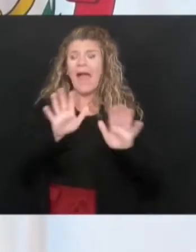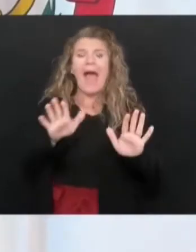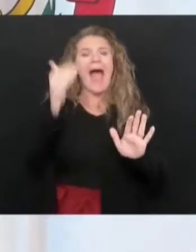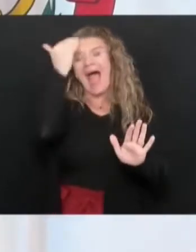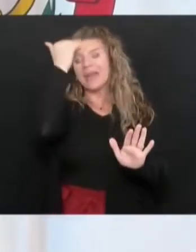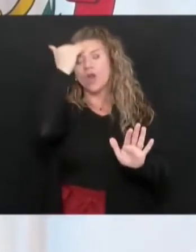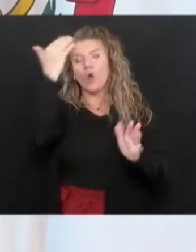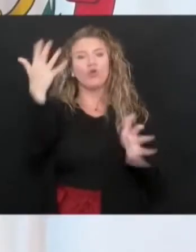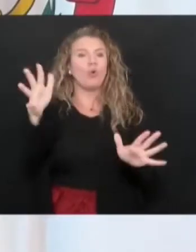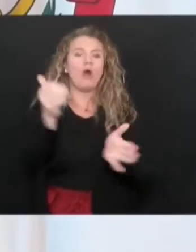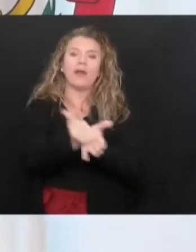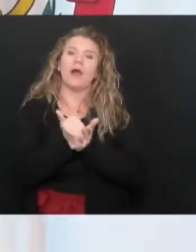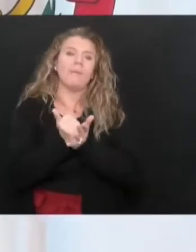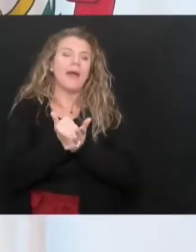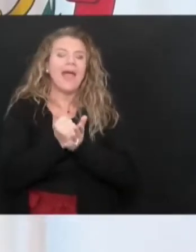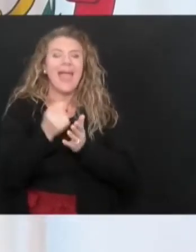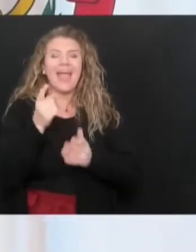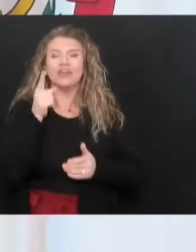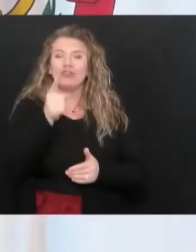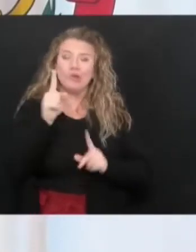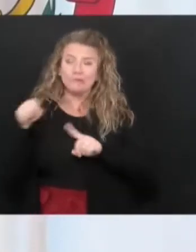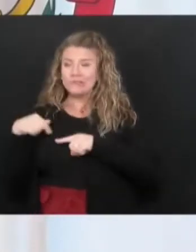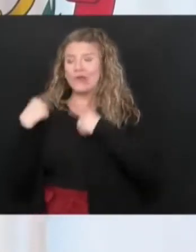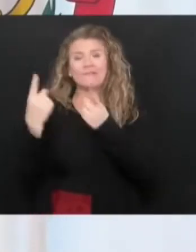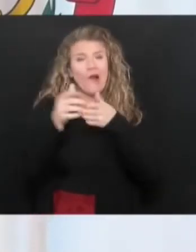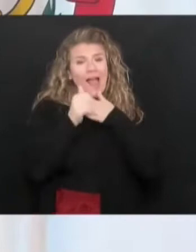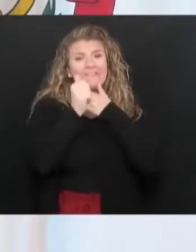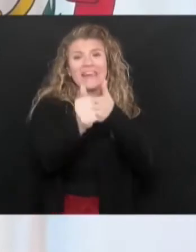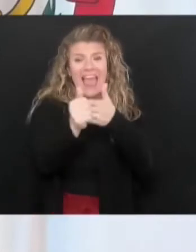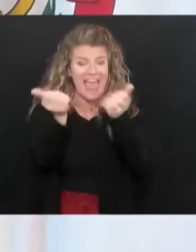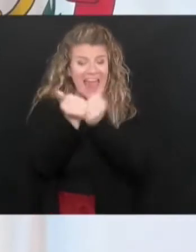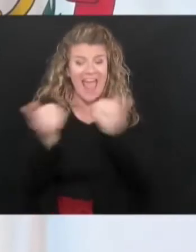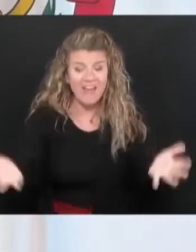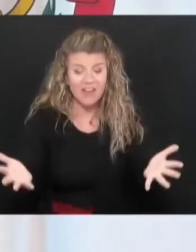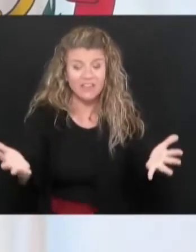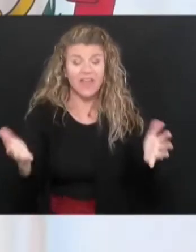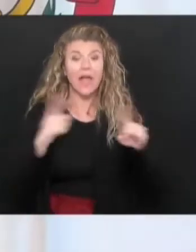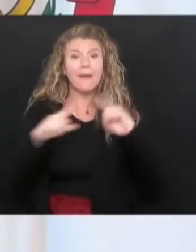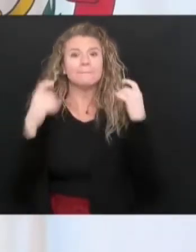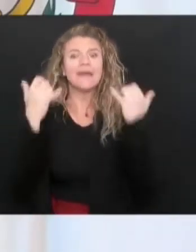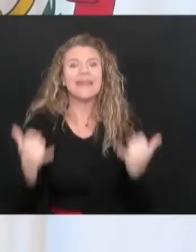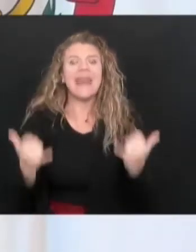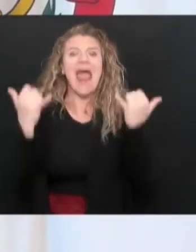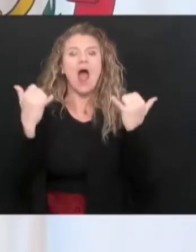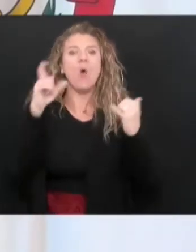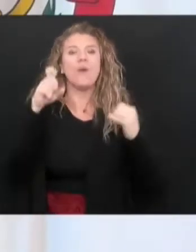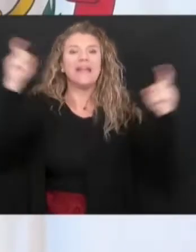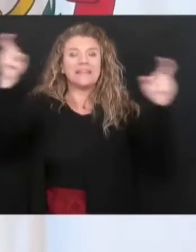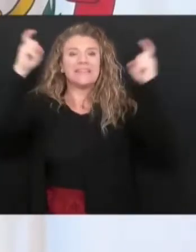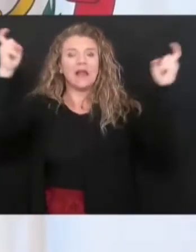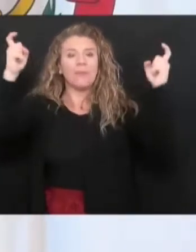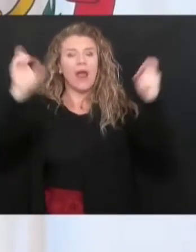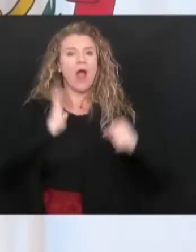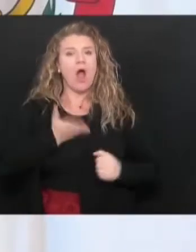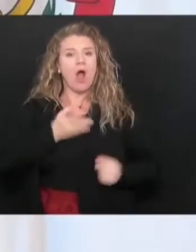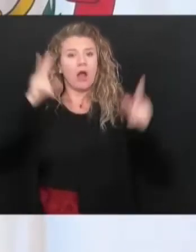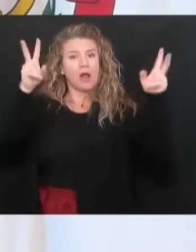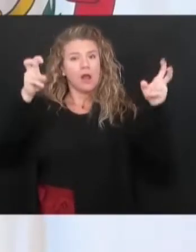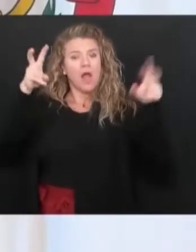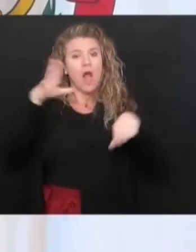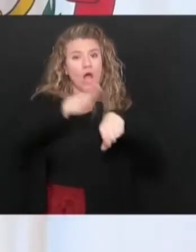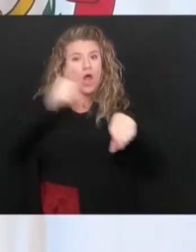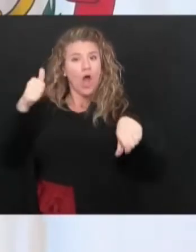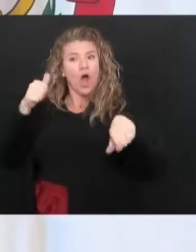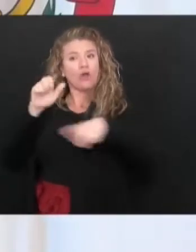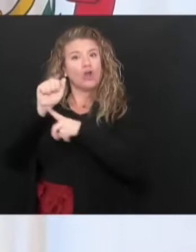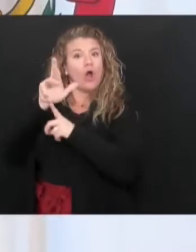it, and I know you've led the way in every way. Now we're on a celebration of call to arms that on June